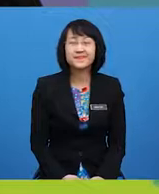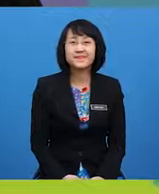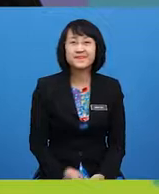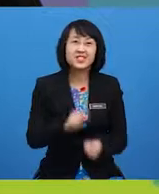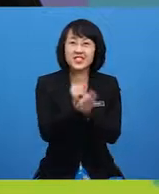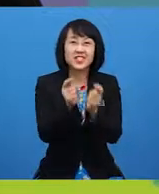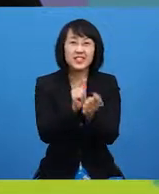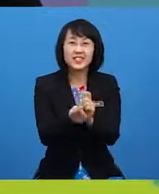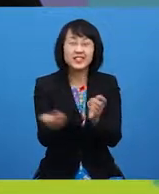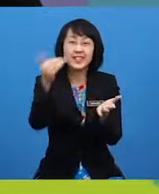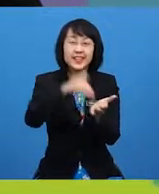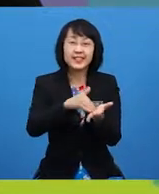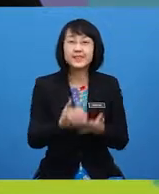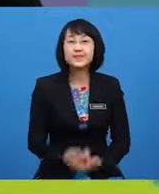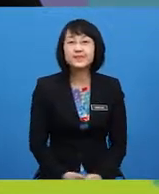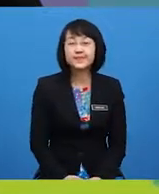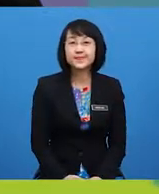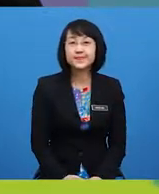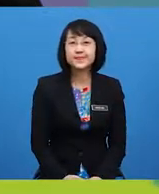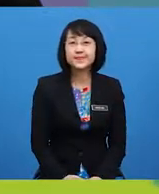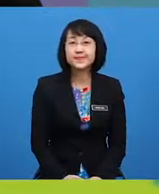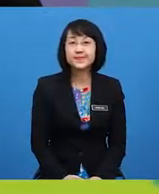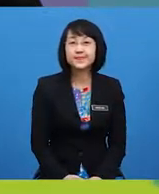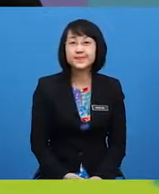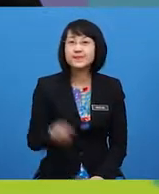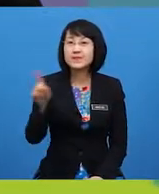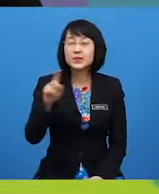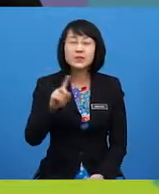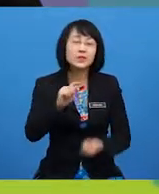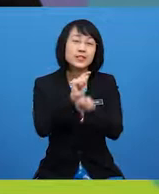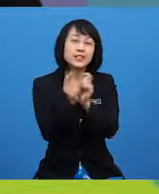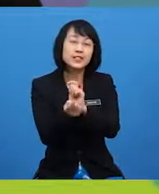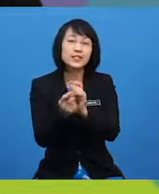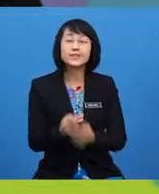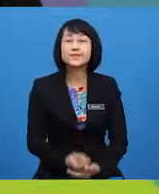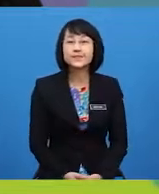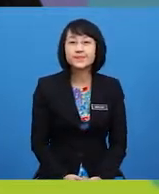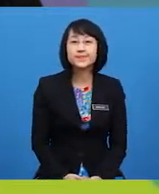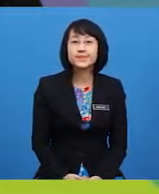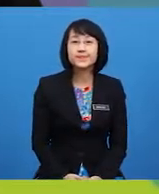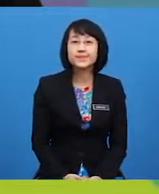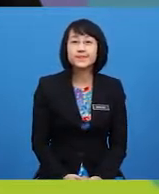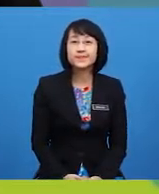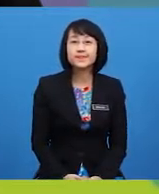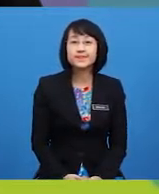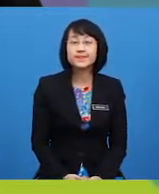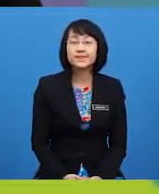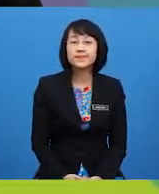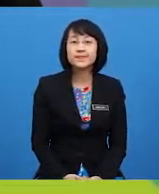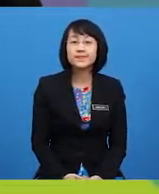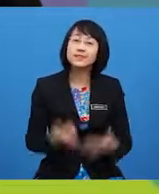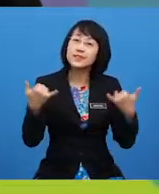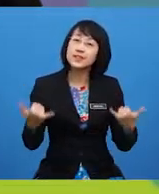Let's change its position again. Now where should I change it? Alright, so right